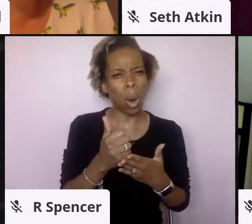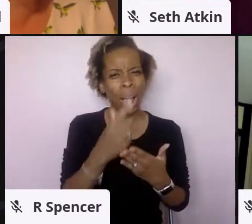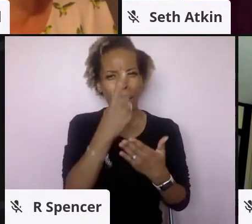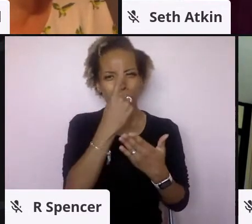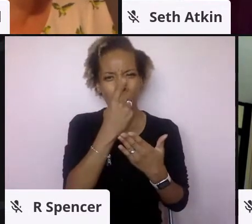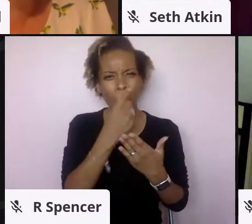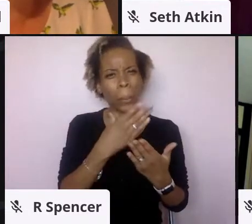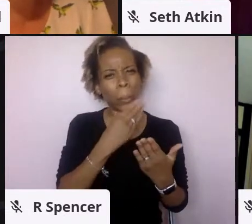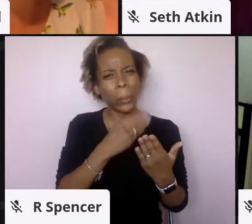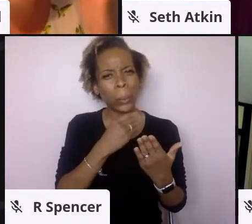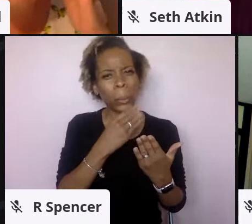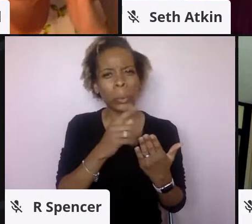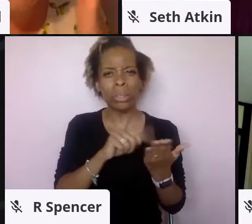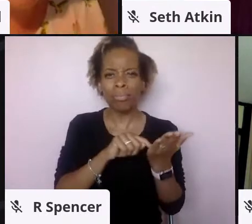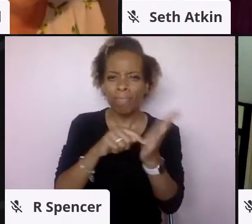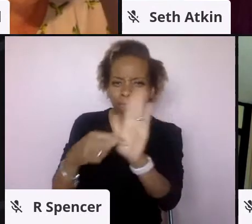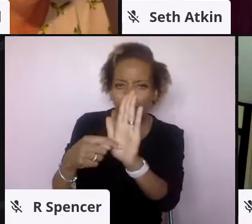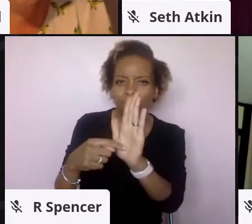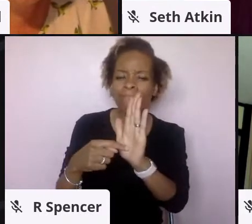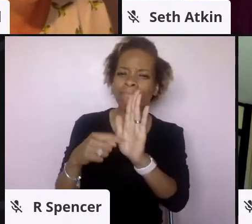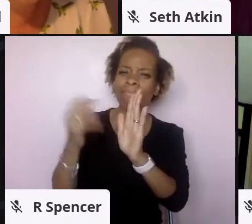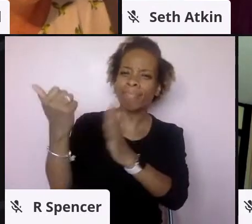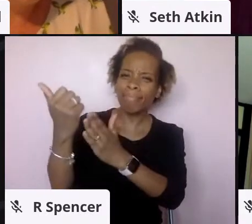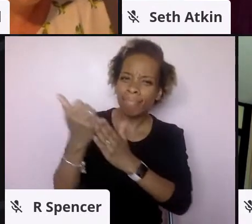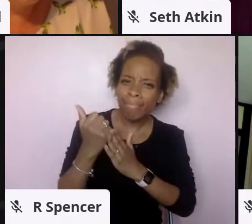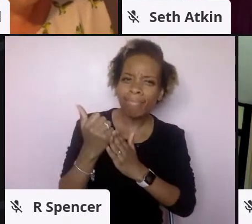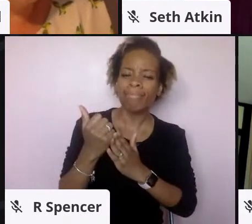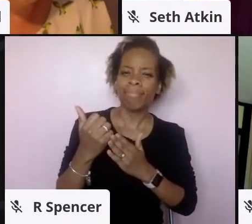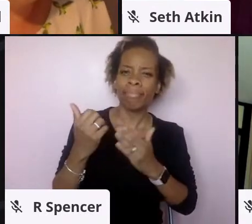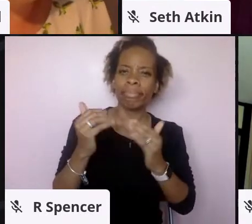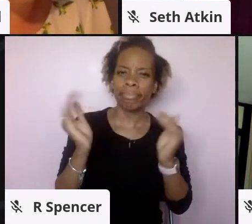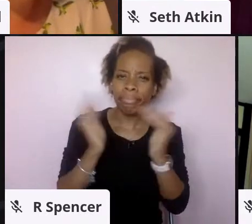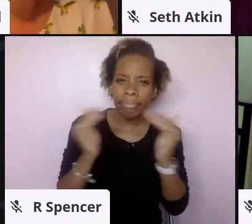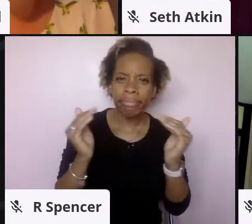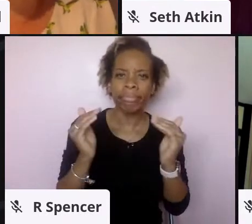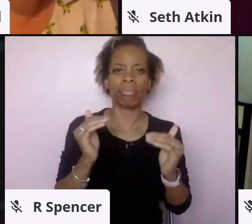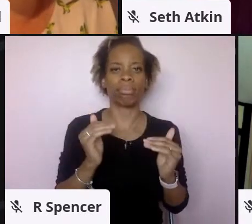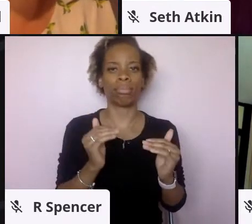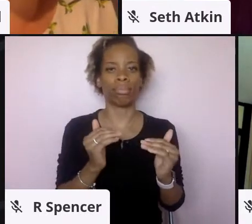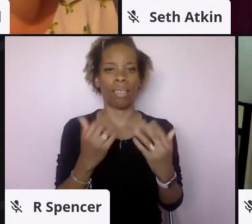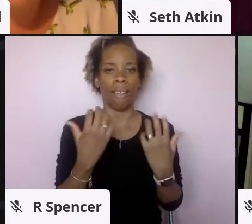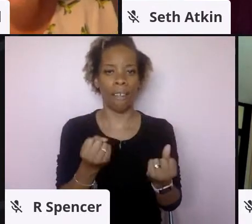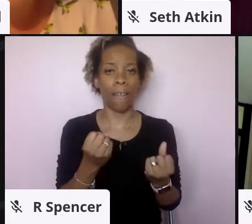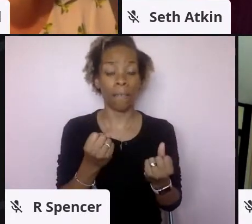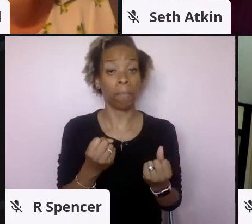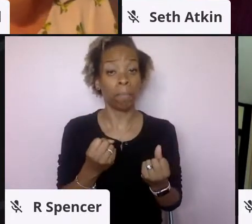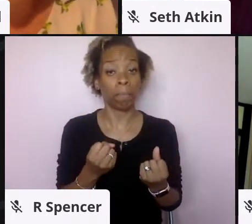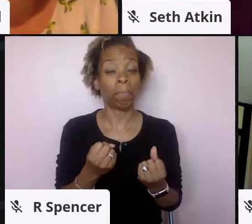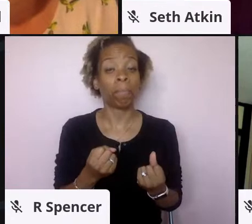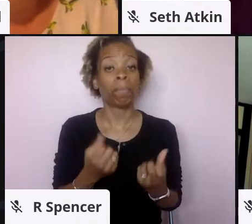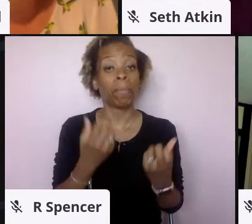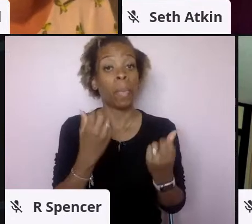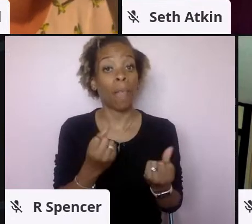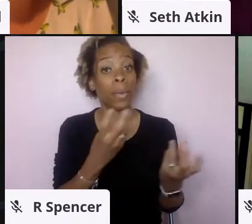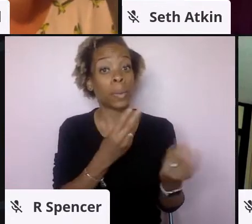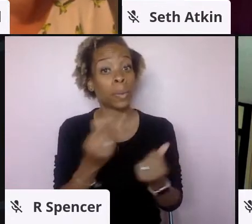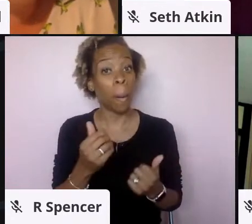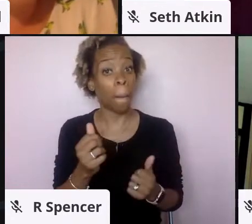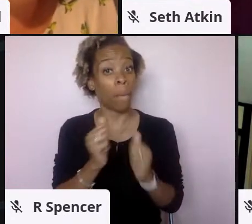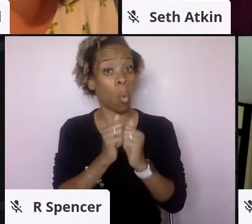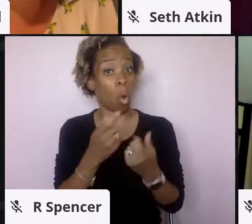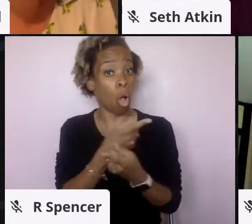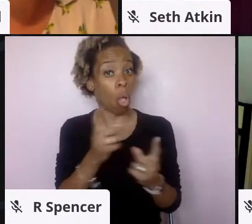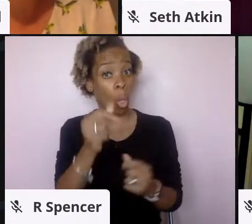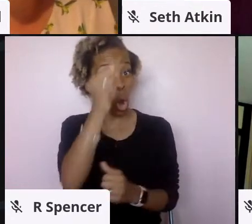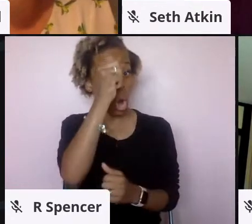ask employers to demonstrate that they are meeting these duties. There are a few useful tools that it's probably just helpful to run